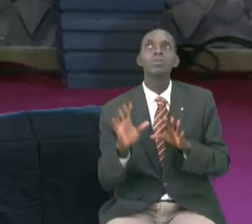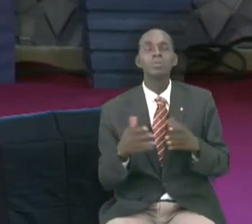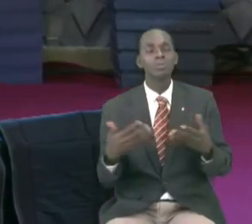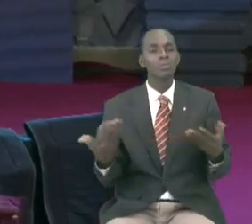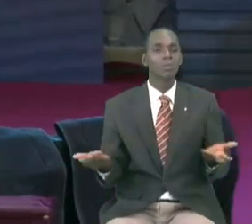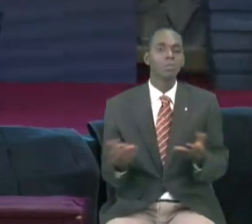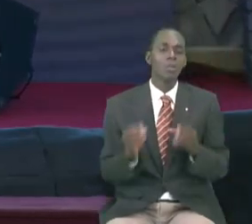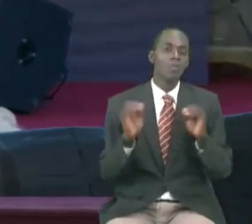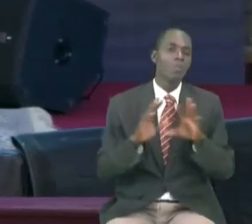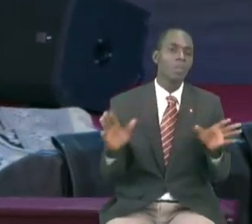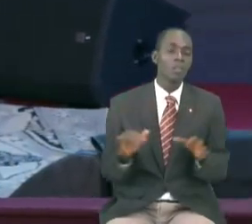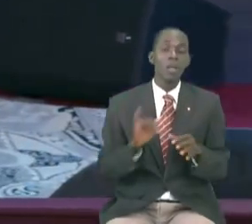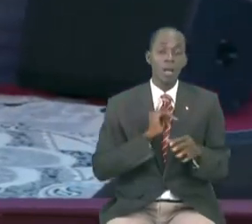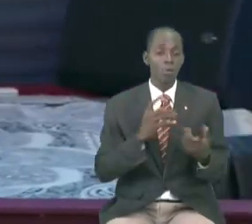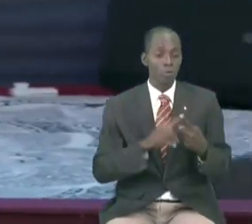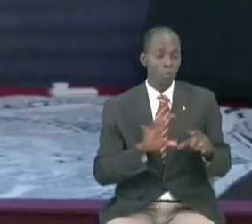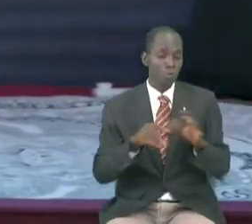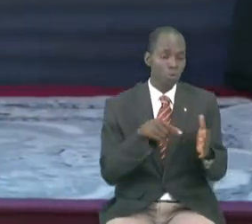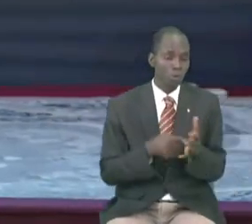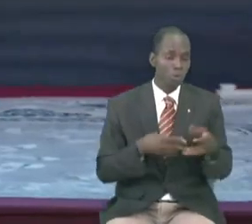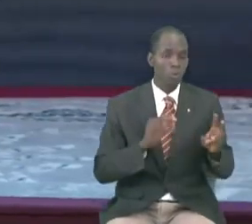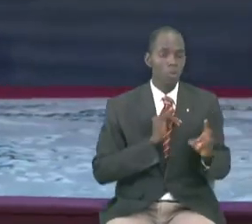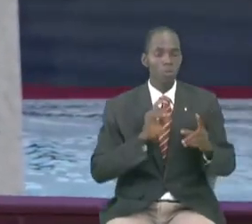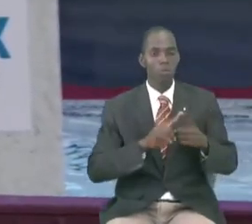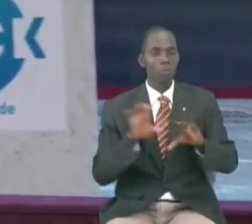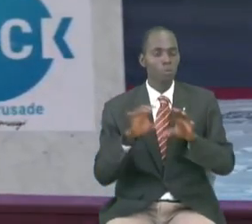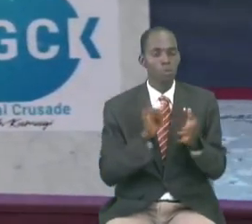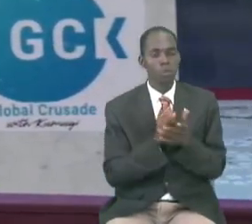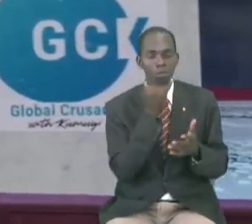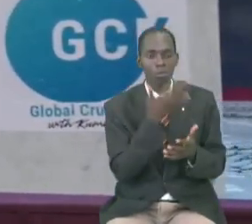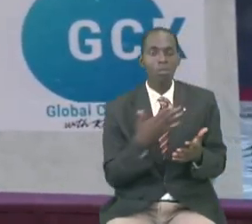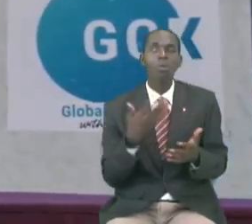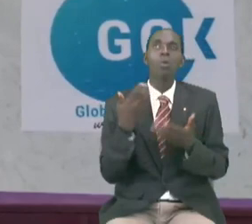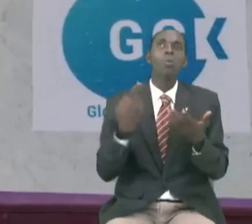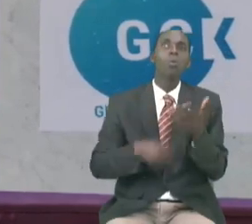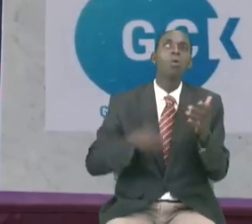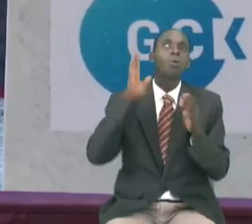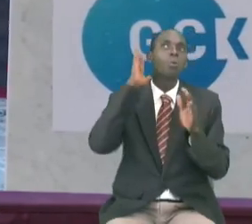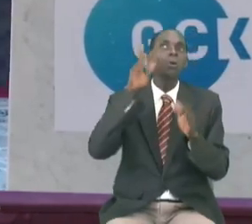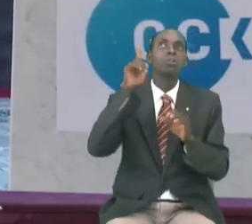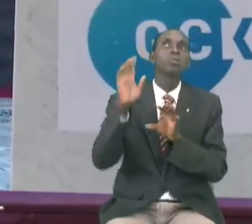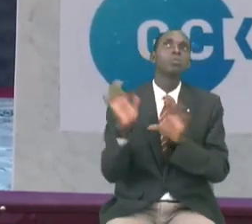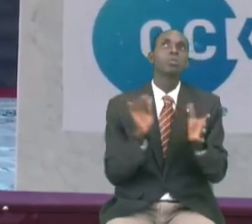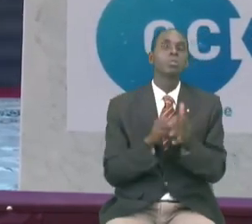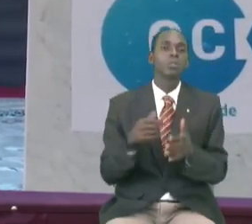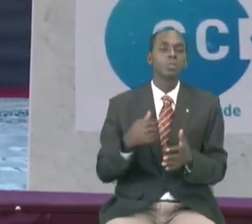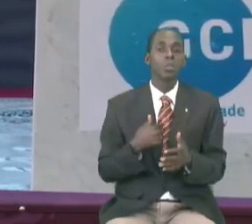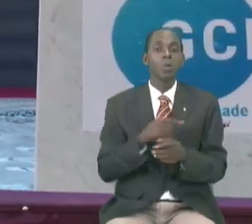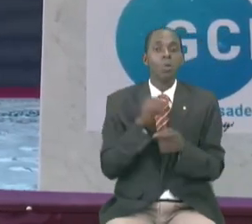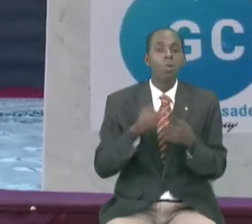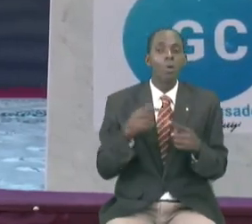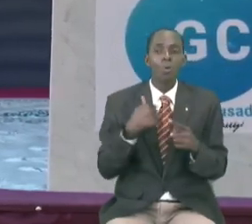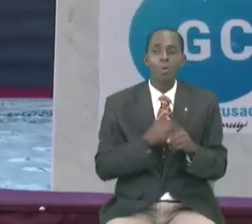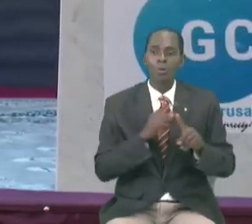on the journey of rebellion and disobedience against the Lord, when we go in our sin, in